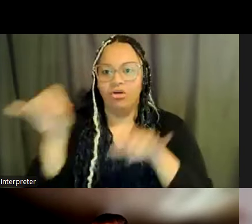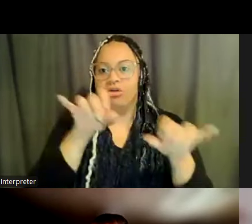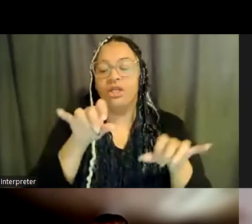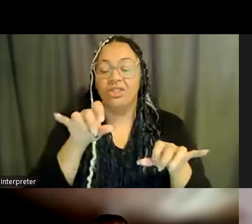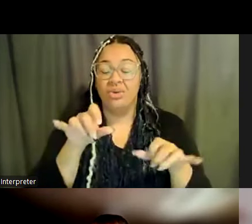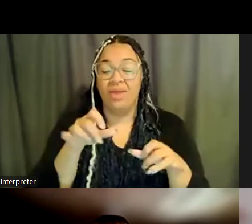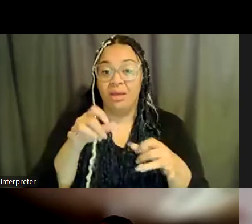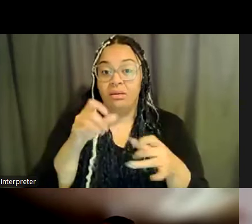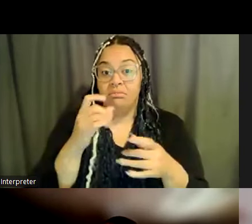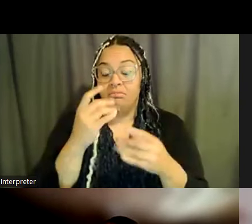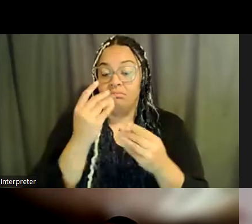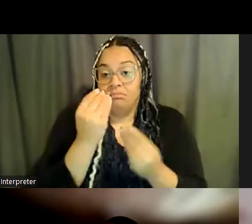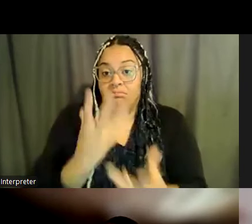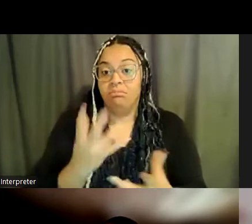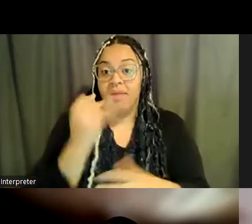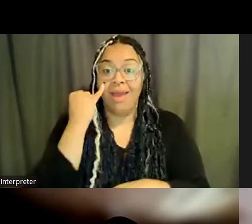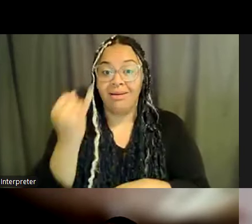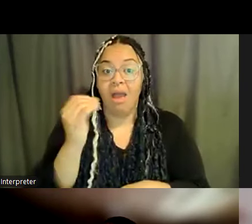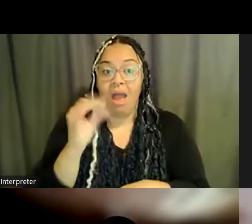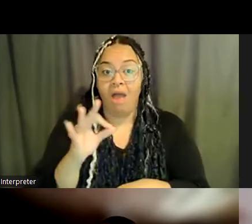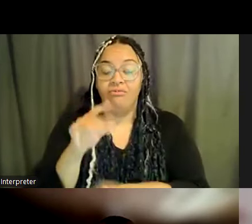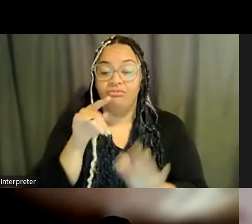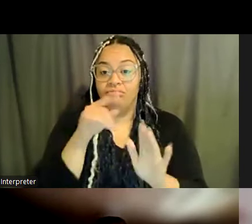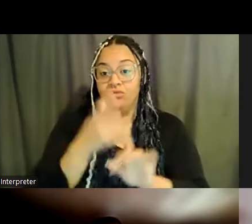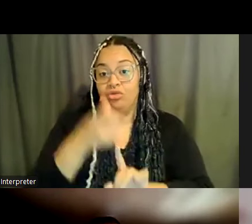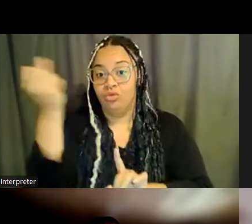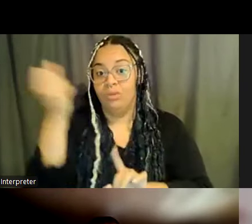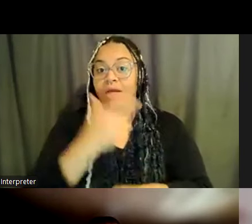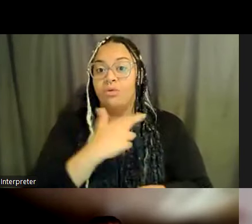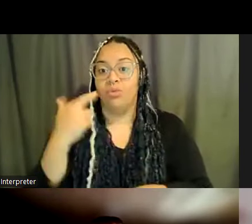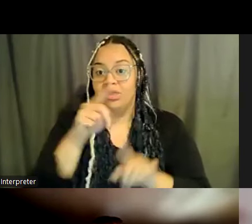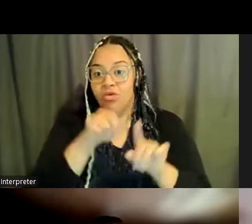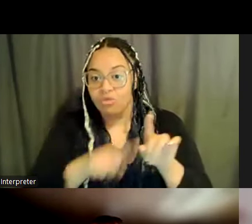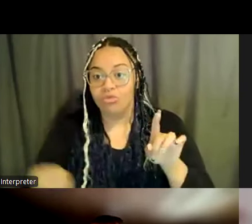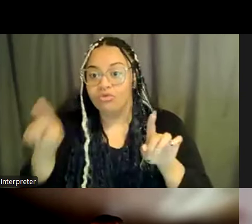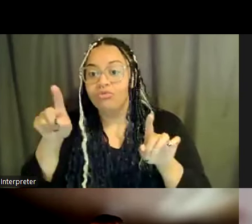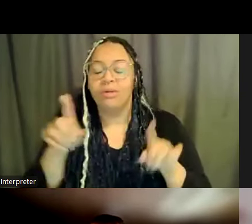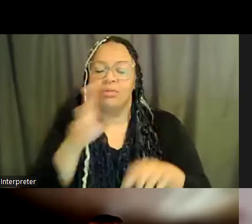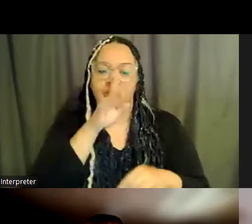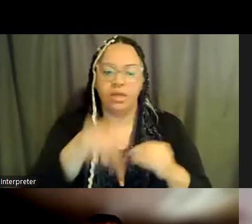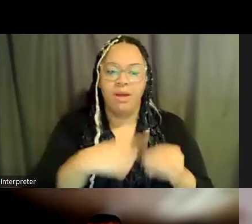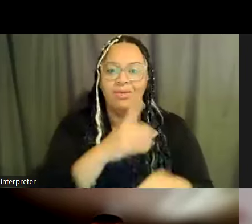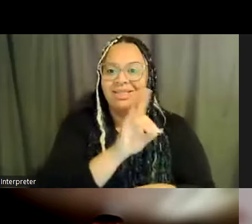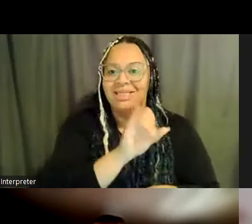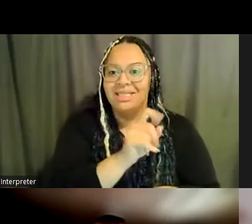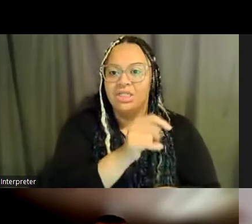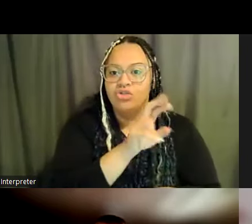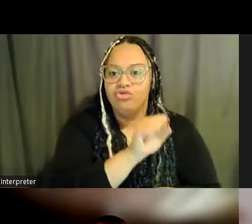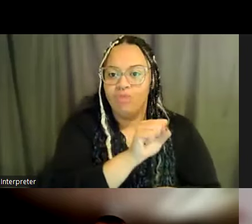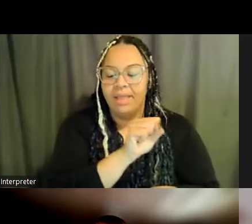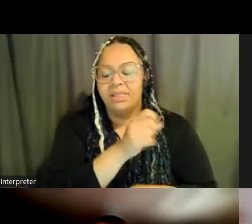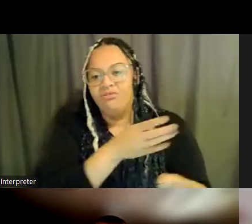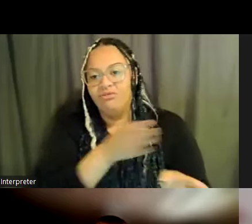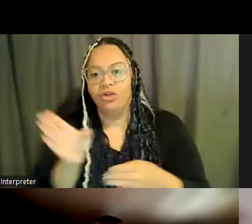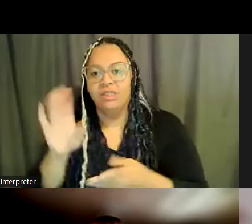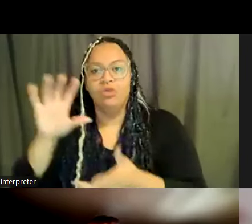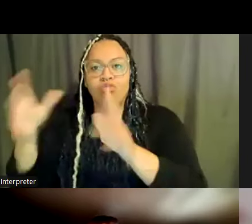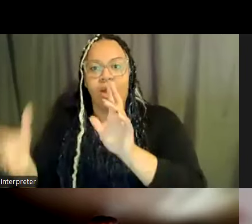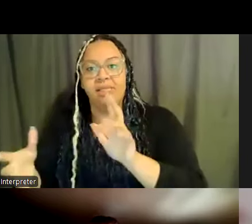risk curve. And this is really identifying that, we talked about distress versus crisis, and there absolutely are times when people who are